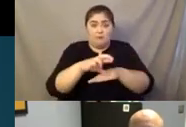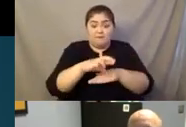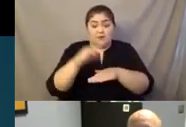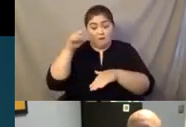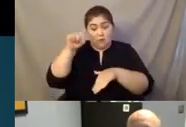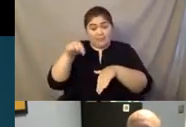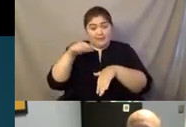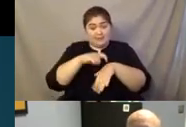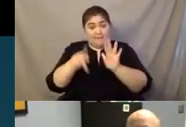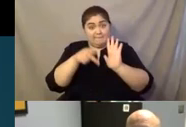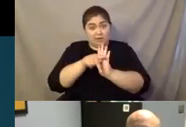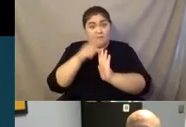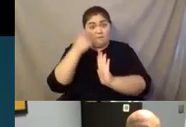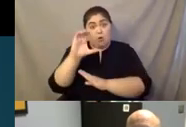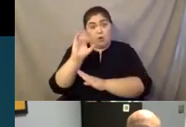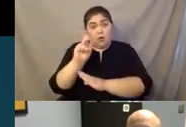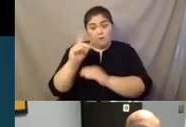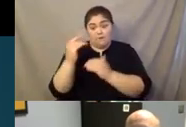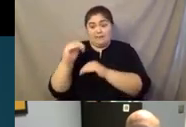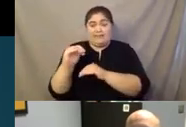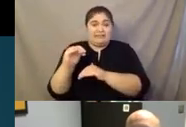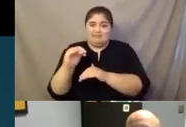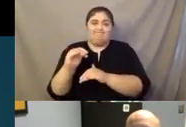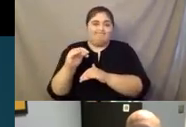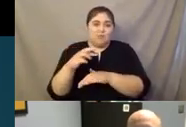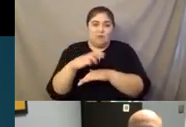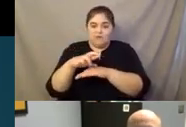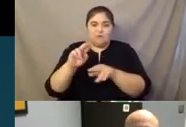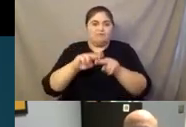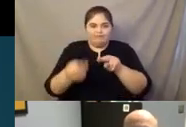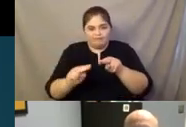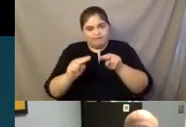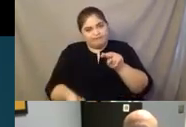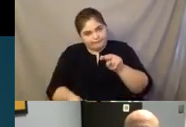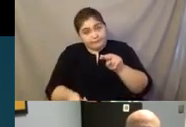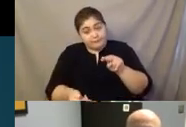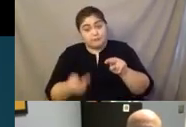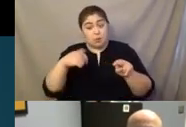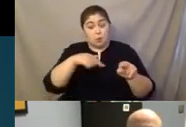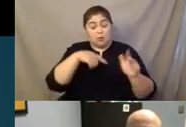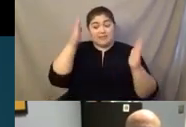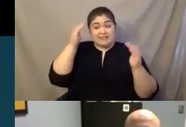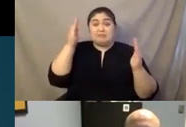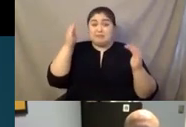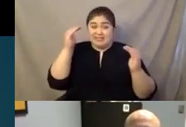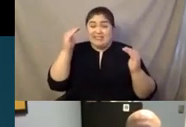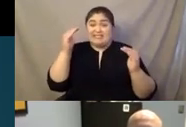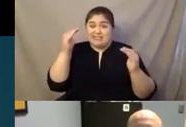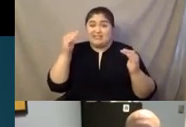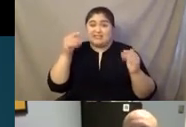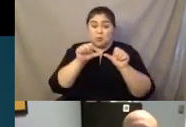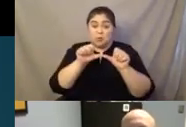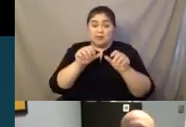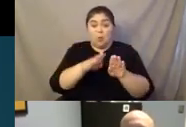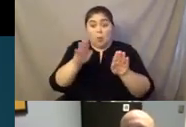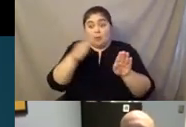definitely a lull and definitely cases not being reported. Our anticipation is that we're going to, as we continue to open up,